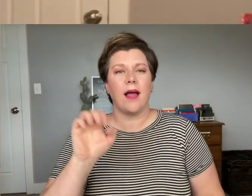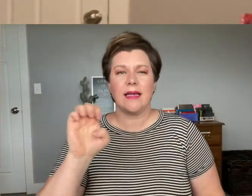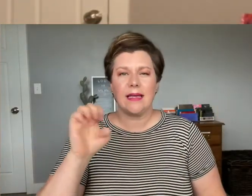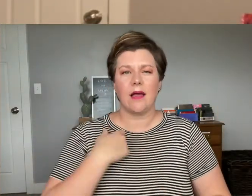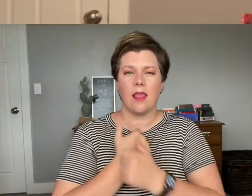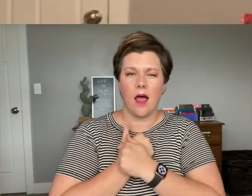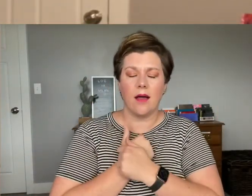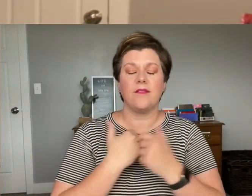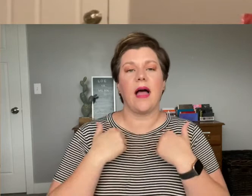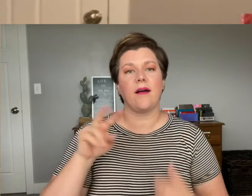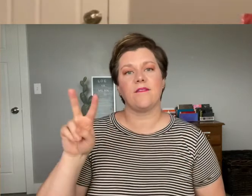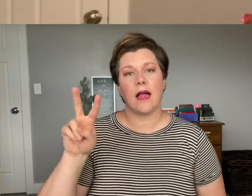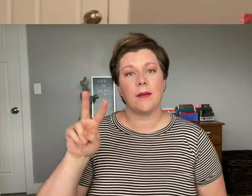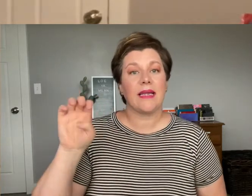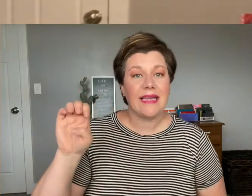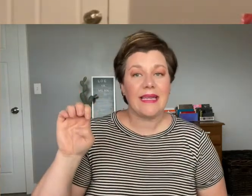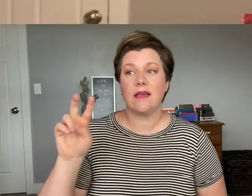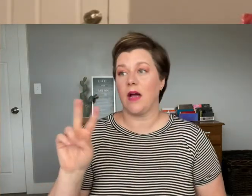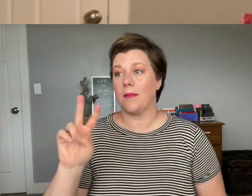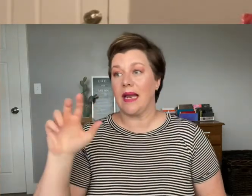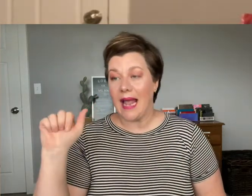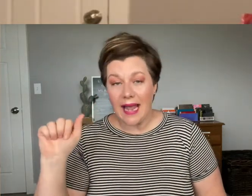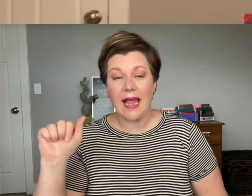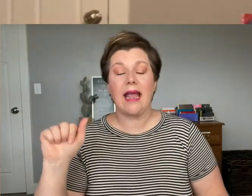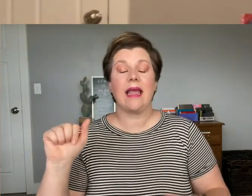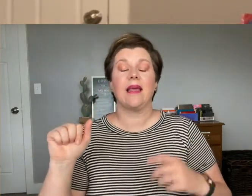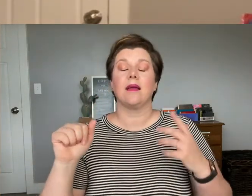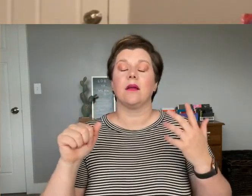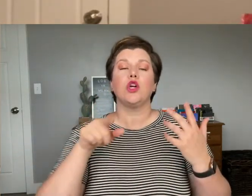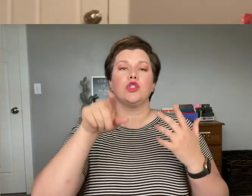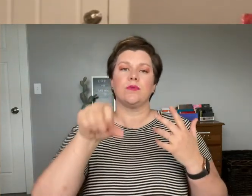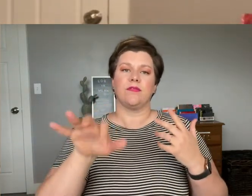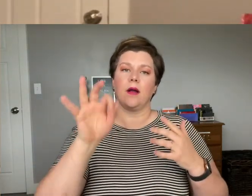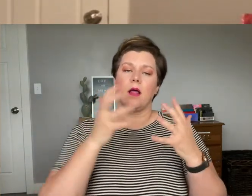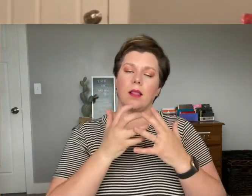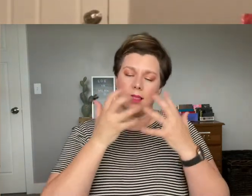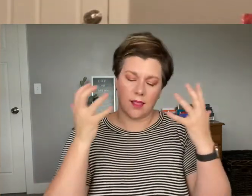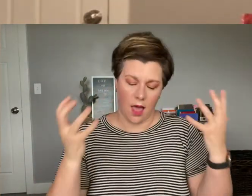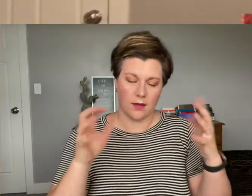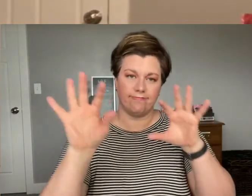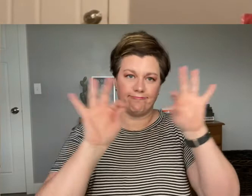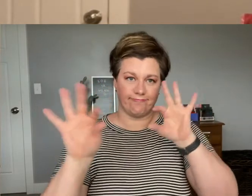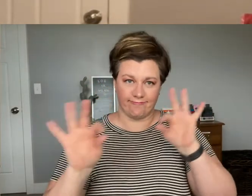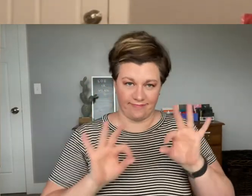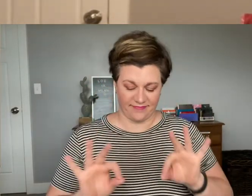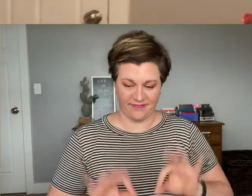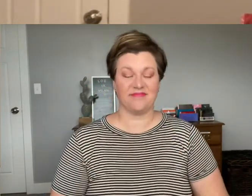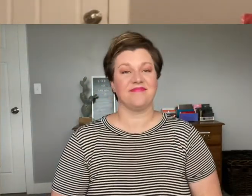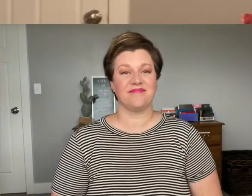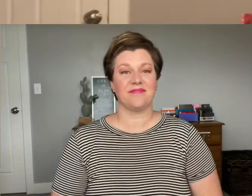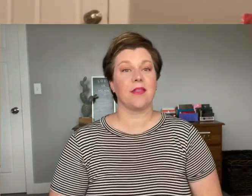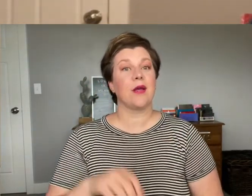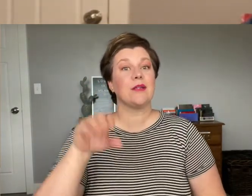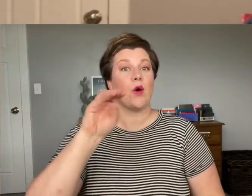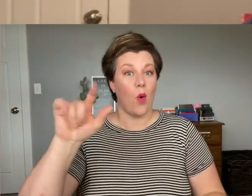from Derma-E that I really love that has vitamin E and vitamin A and all sorts of deliciousness in it. So there's lots of things to choose